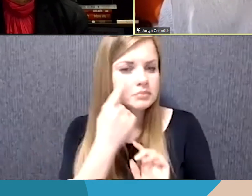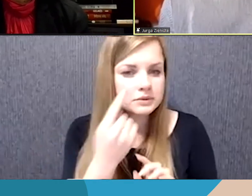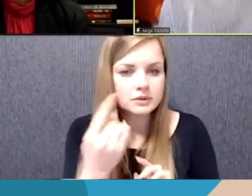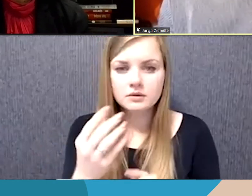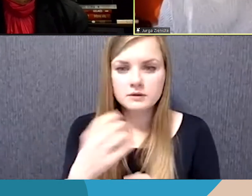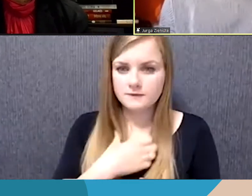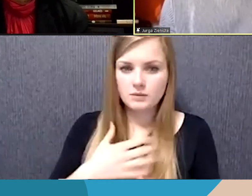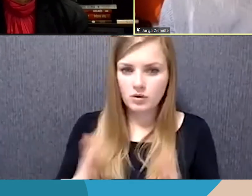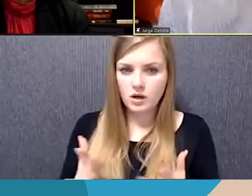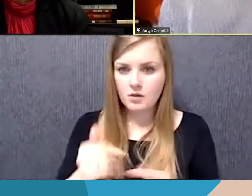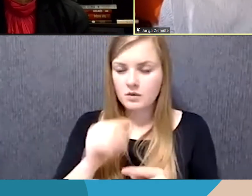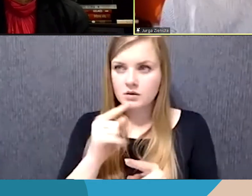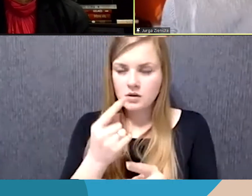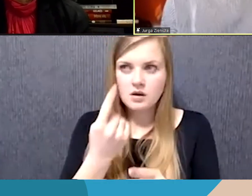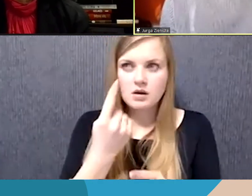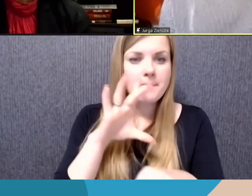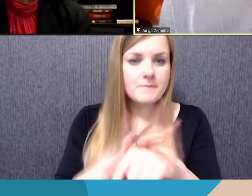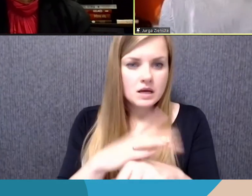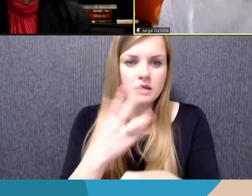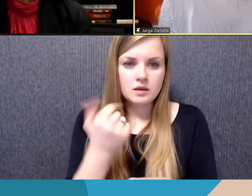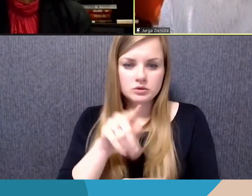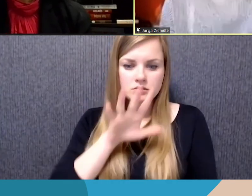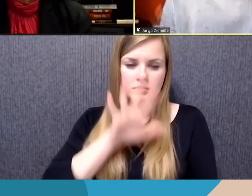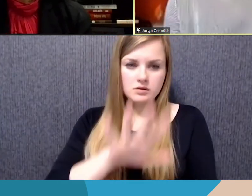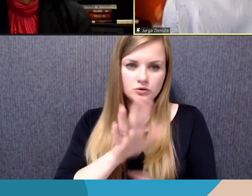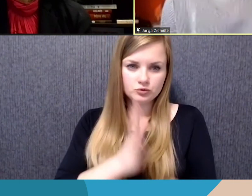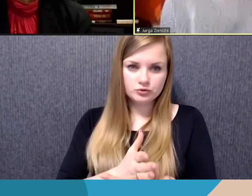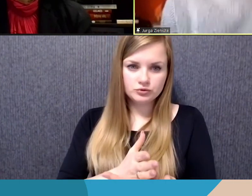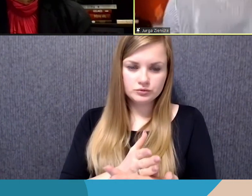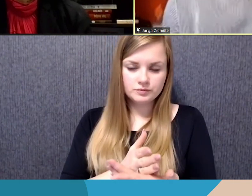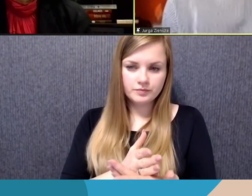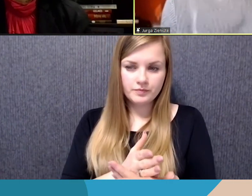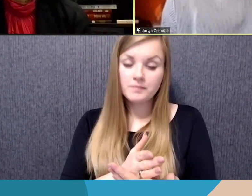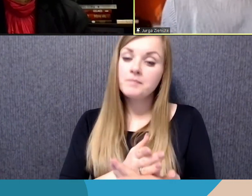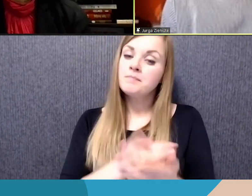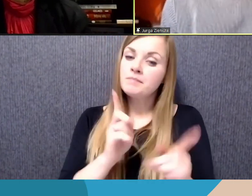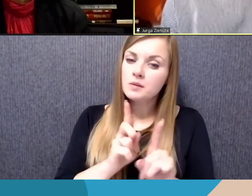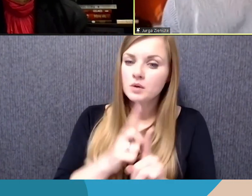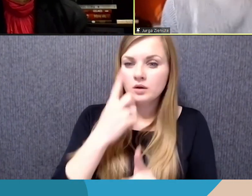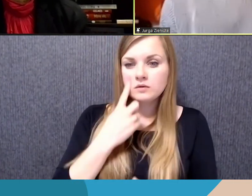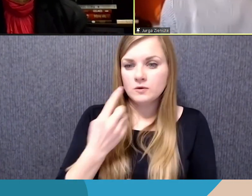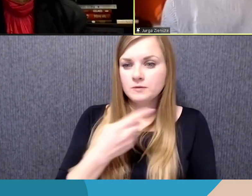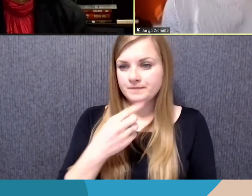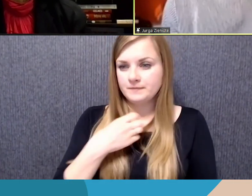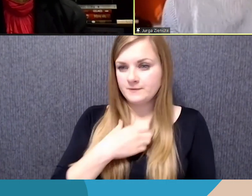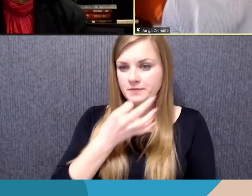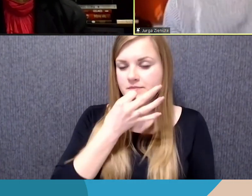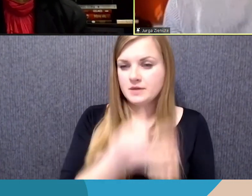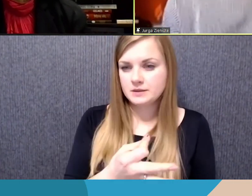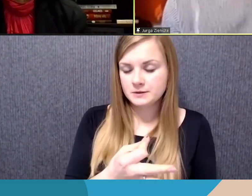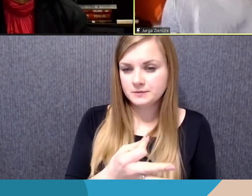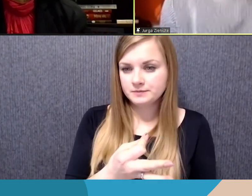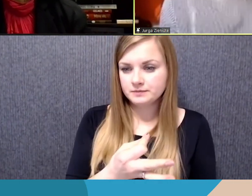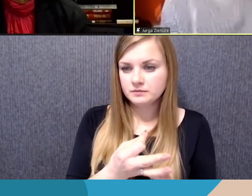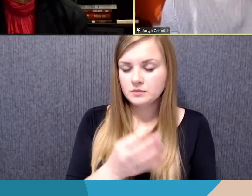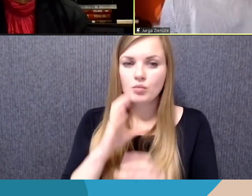aspects could signalize the hate crime or the hate speech. I would like to highlight and